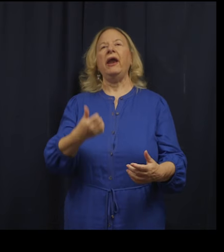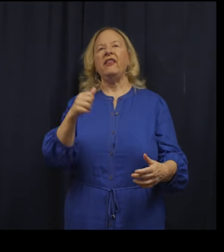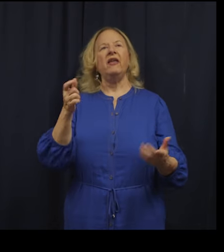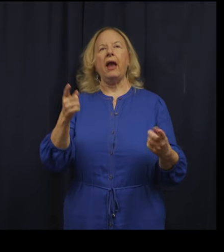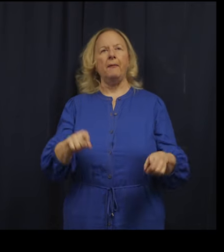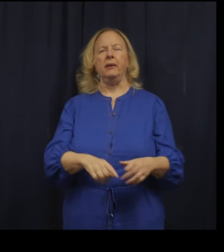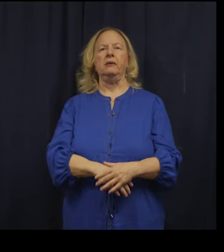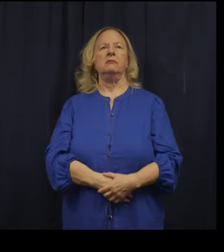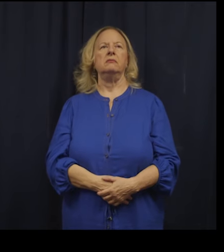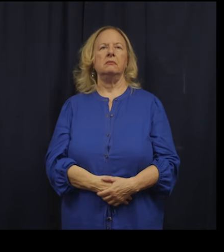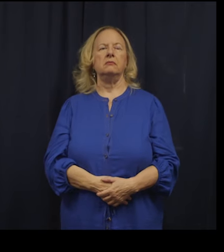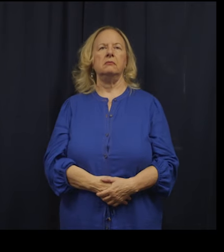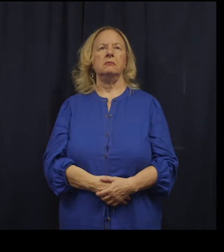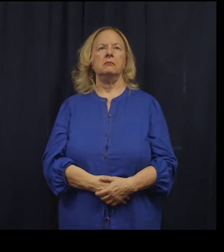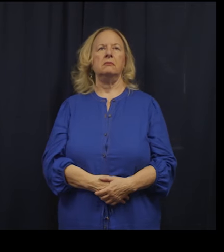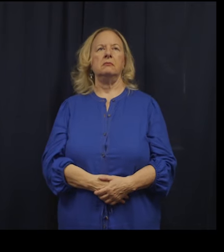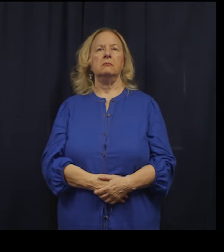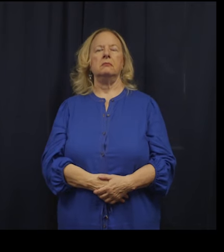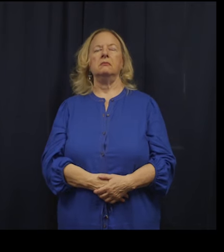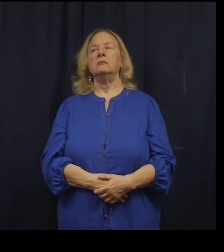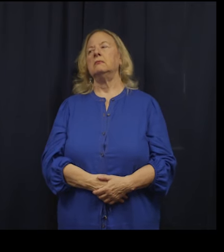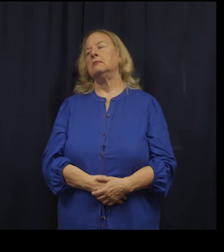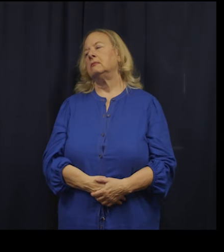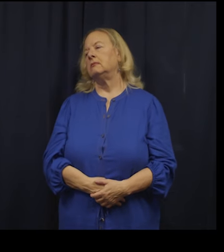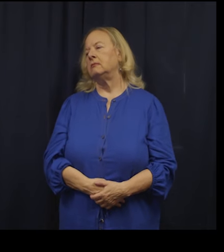anything happen. Okay, now,